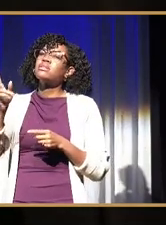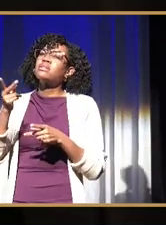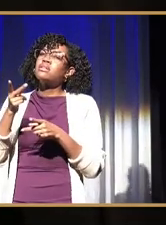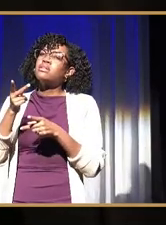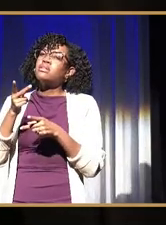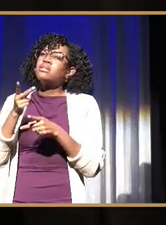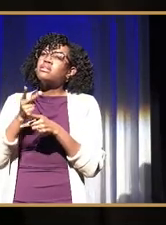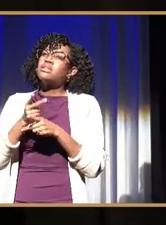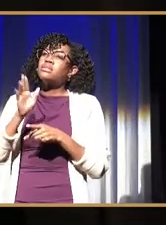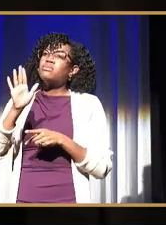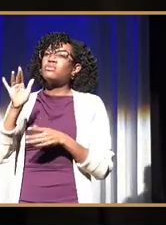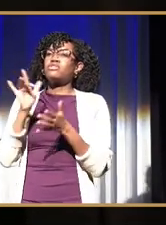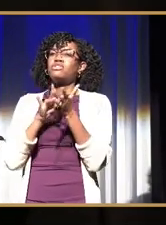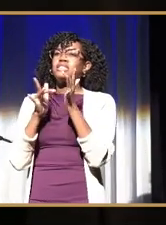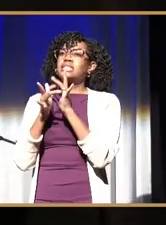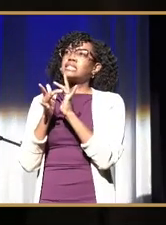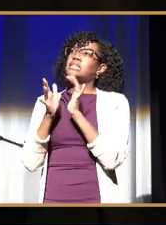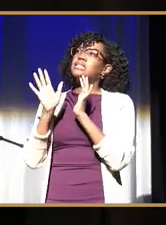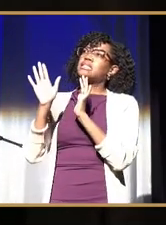meek Jesus to yourself.